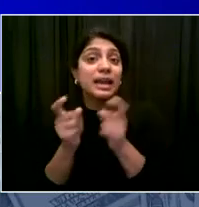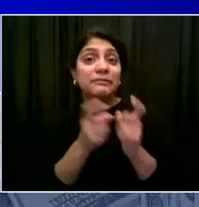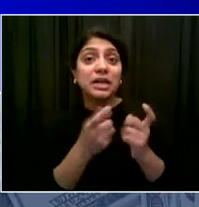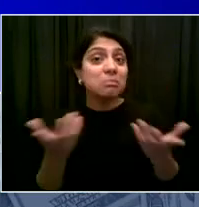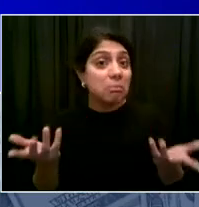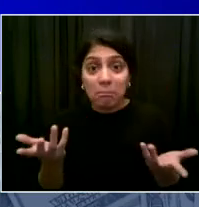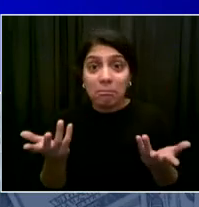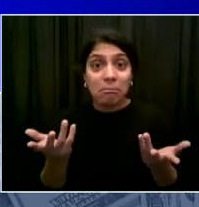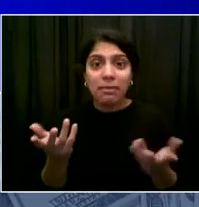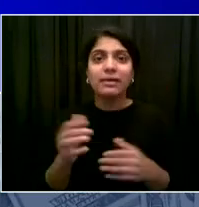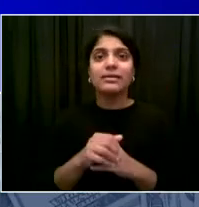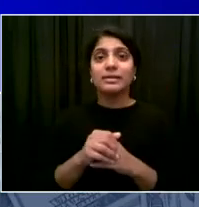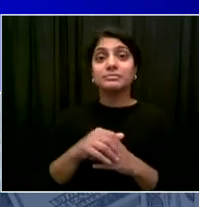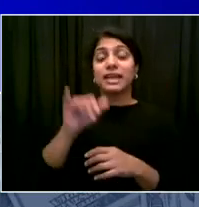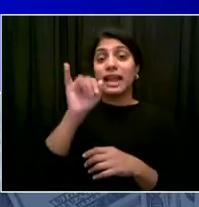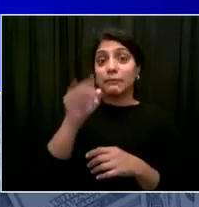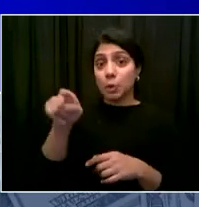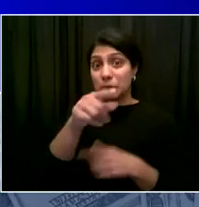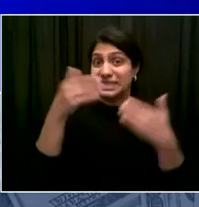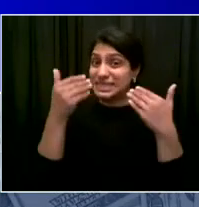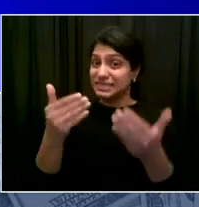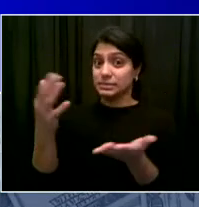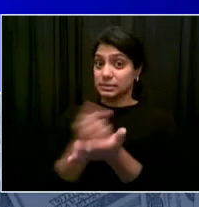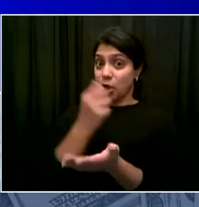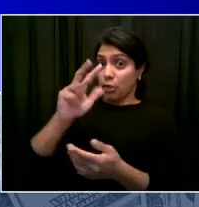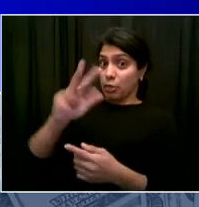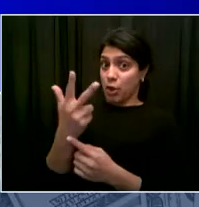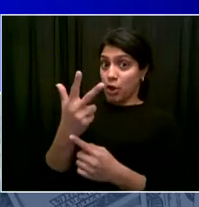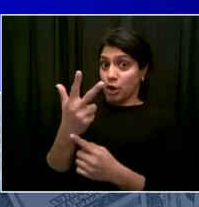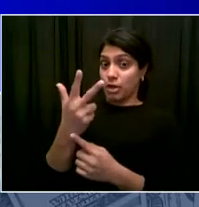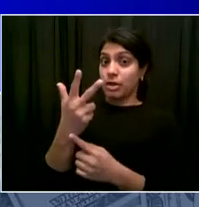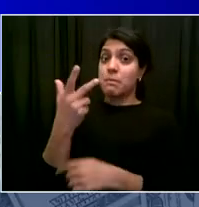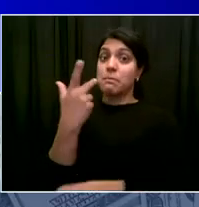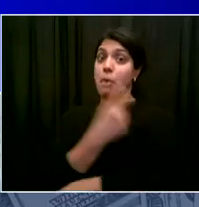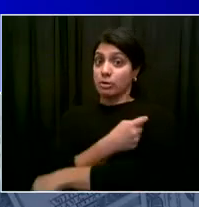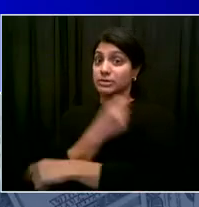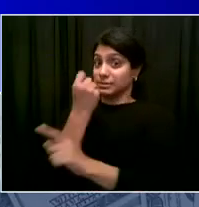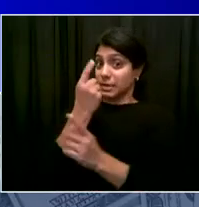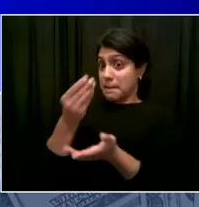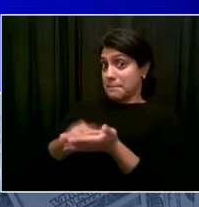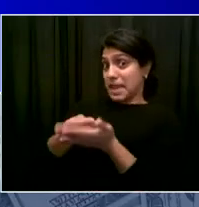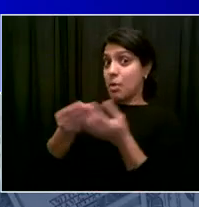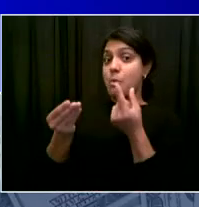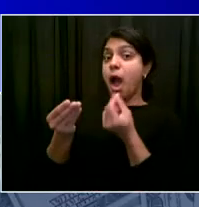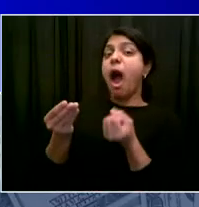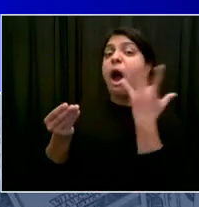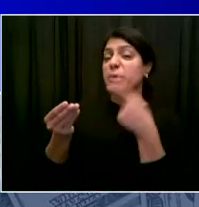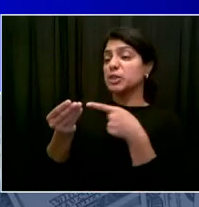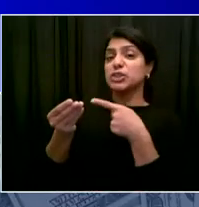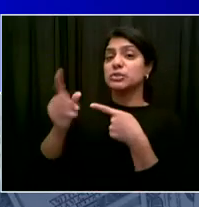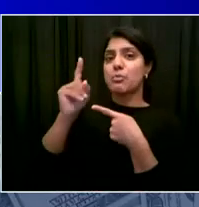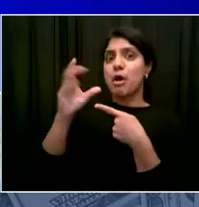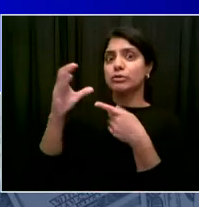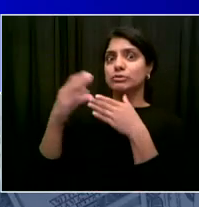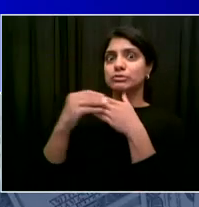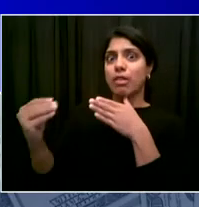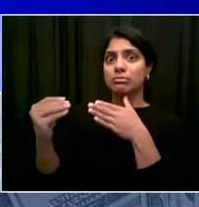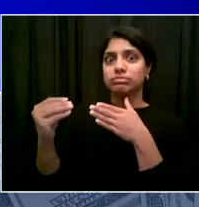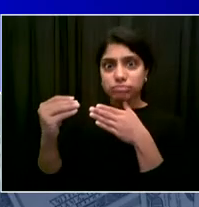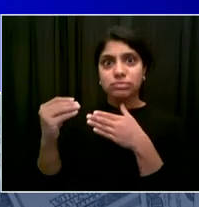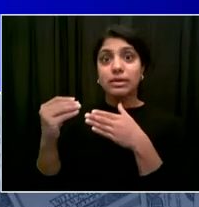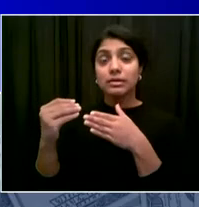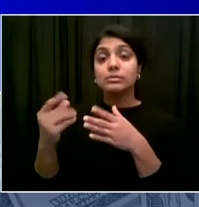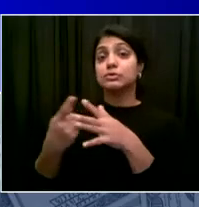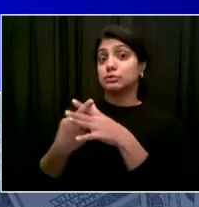a booster here in New York City between now and the end of the year. So it's a limited time opportunity over these